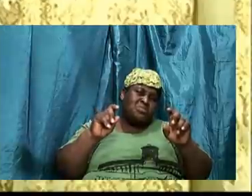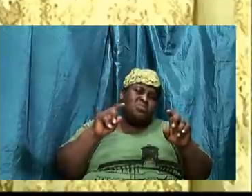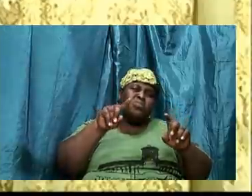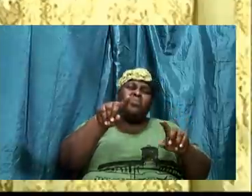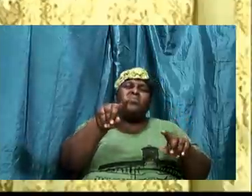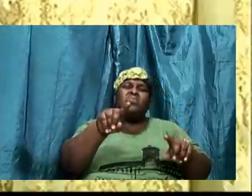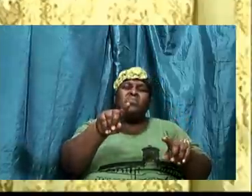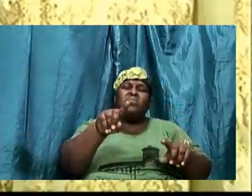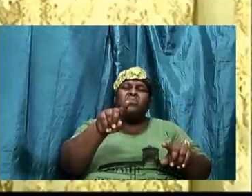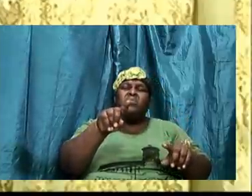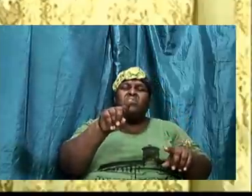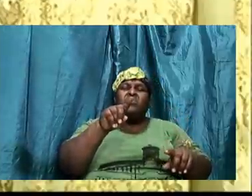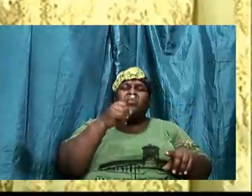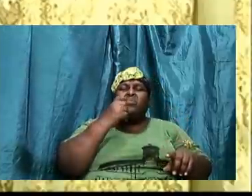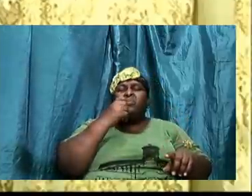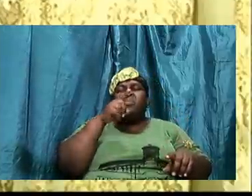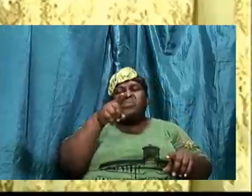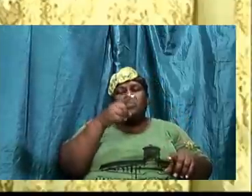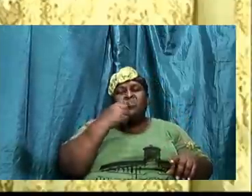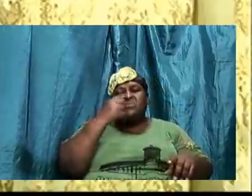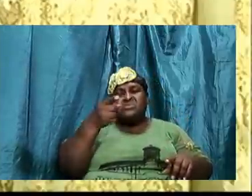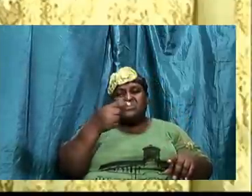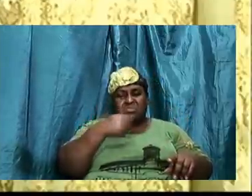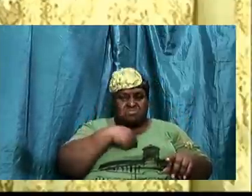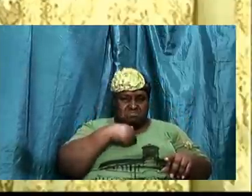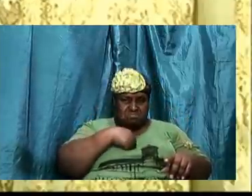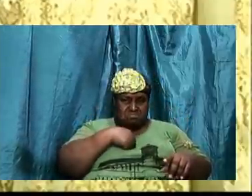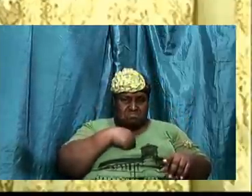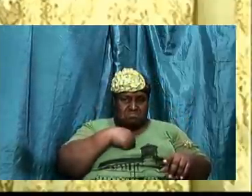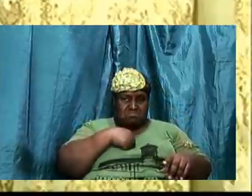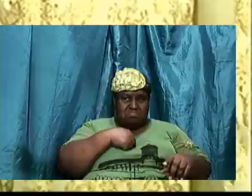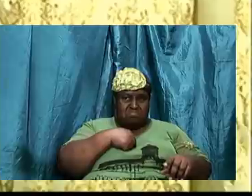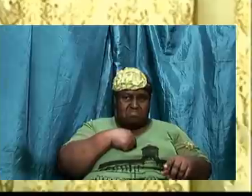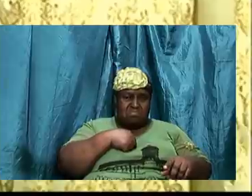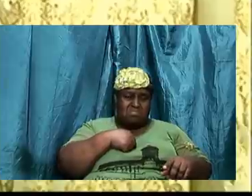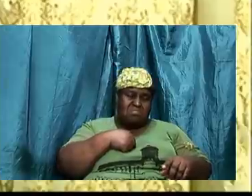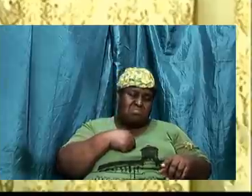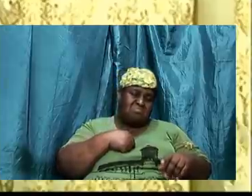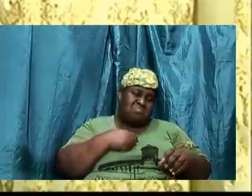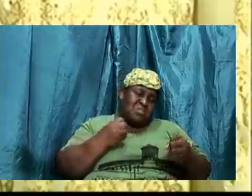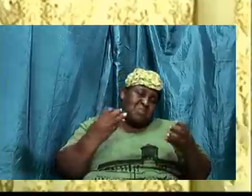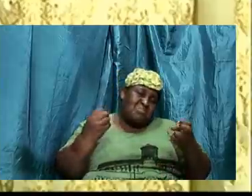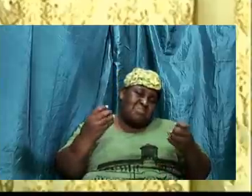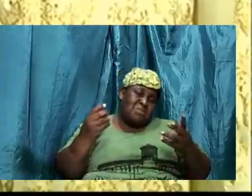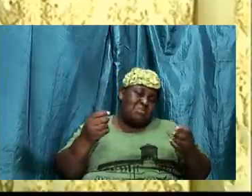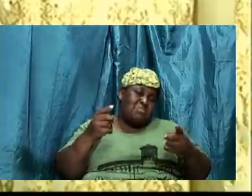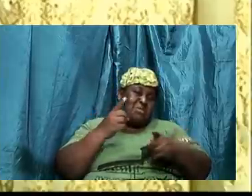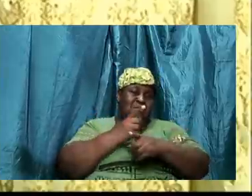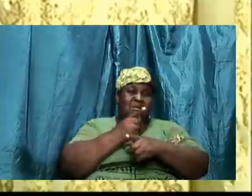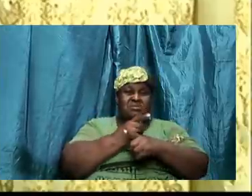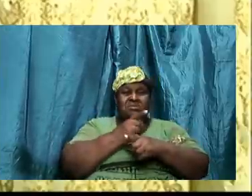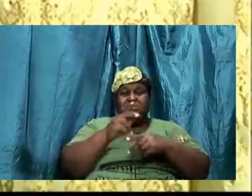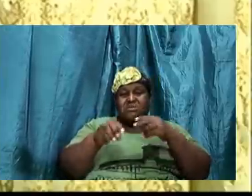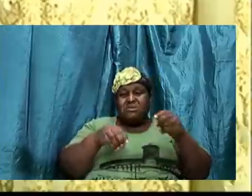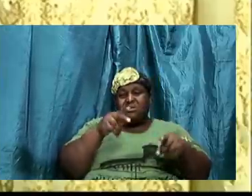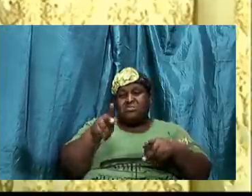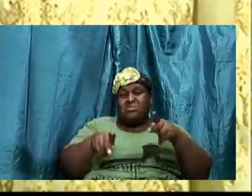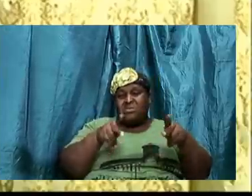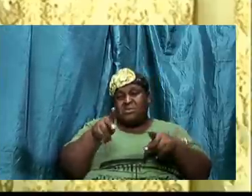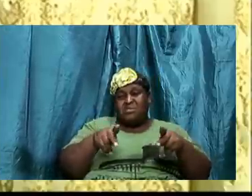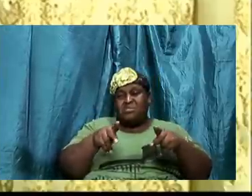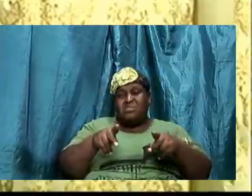am? And, you know, there are varying answers that people give, you know, and I have seen the